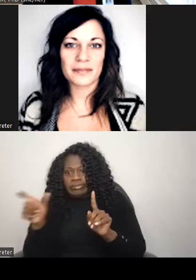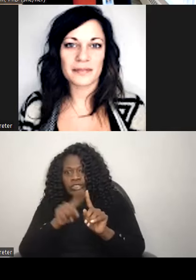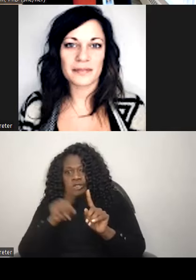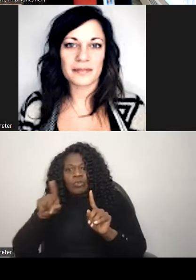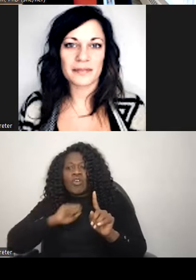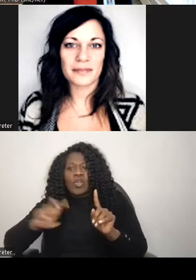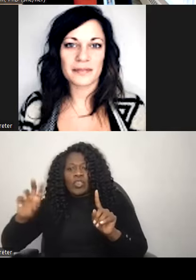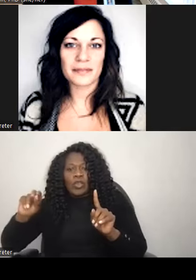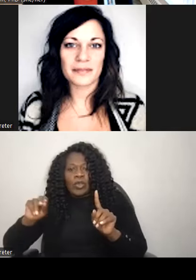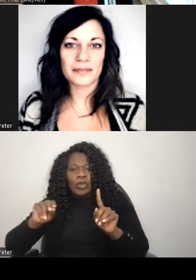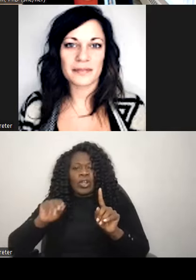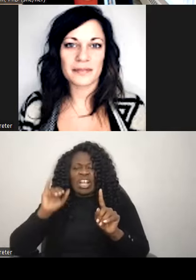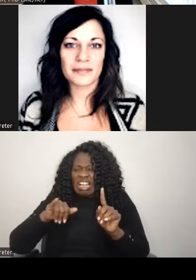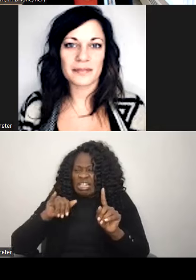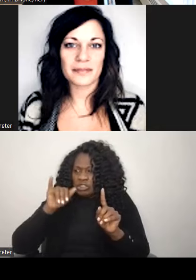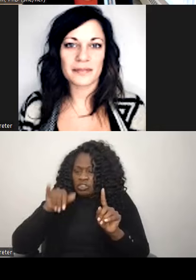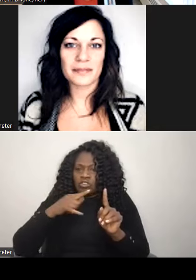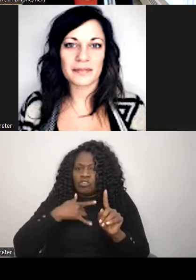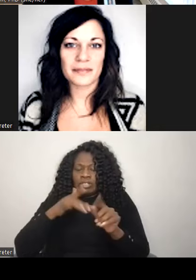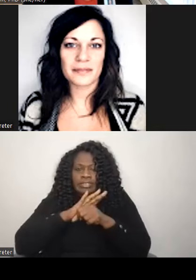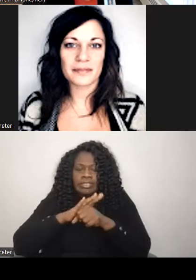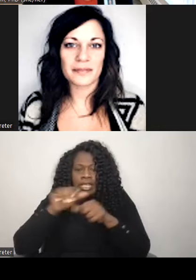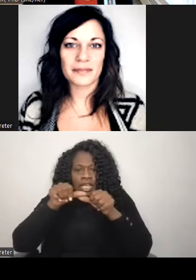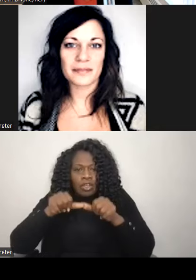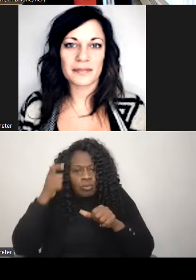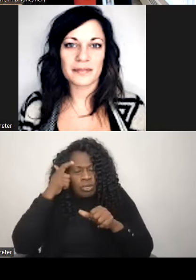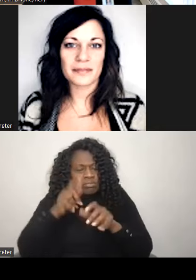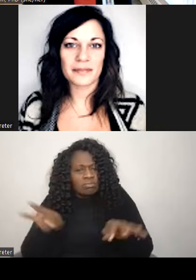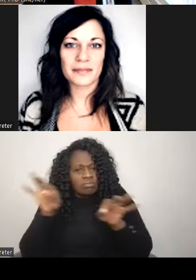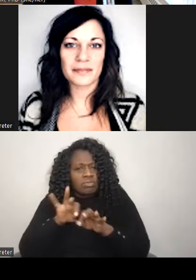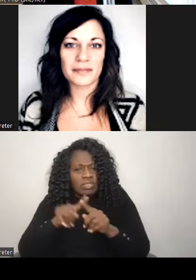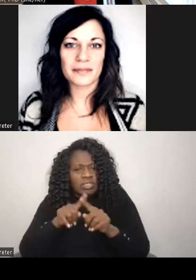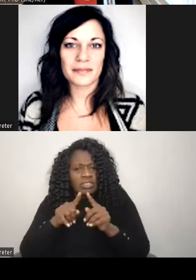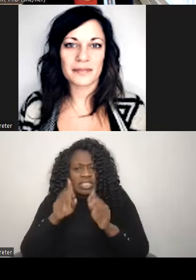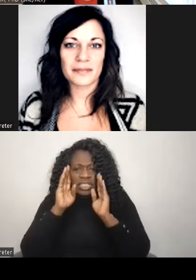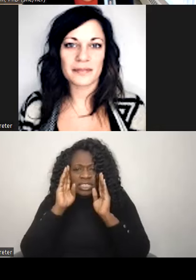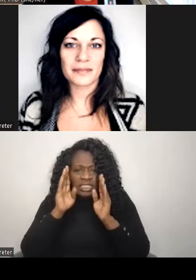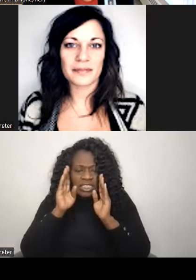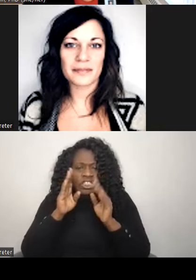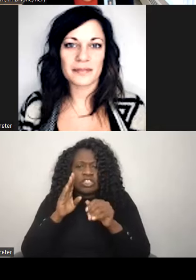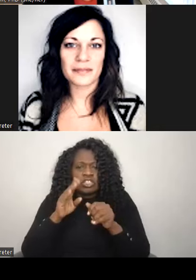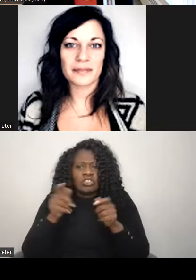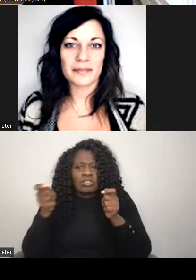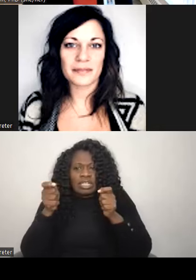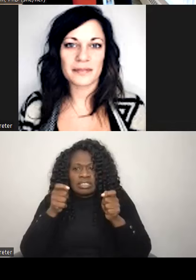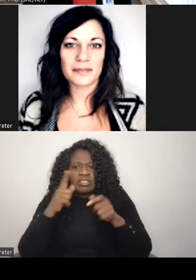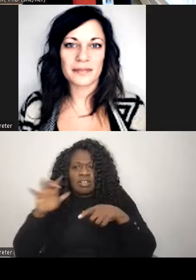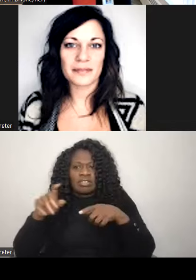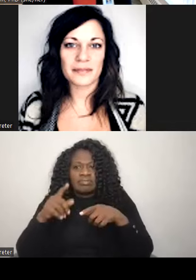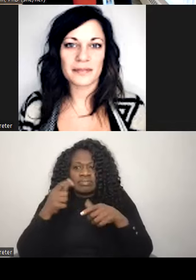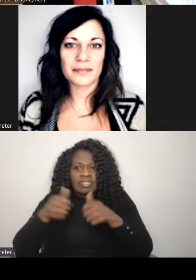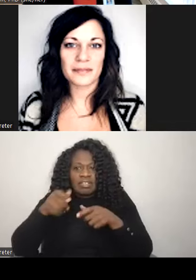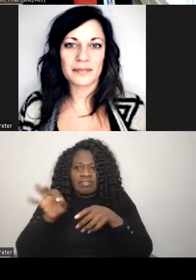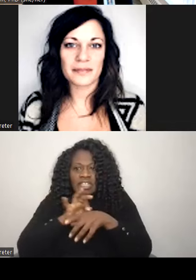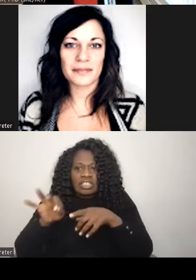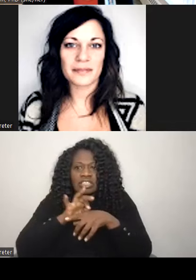the frontal lobes are those regions of the brain that are really important around attentional regulation and executive functions that I was talking